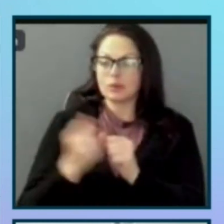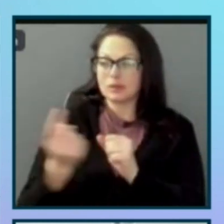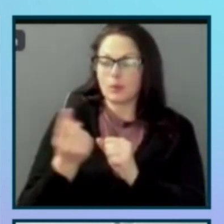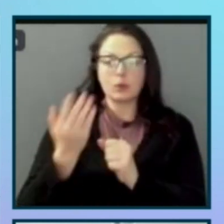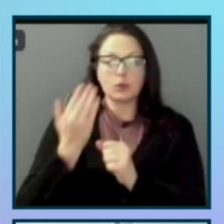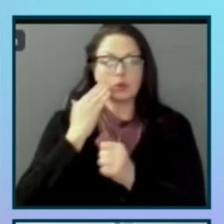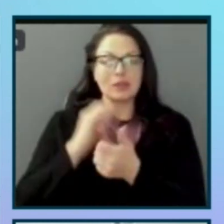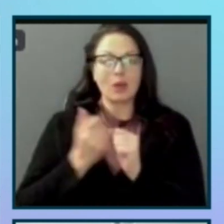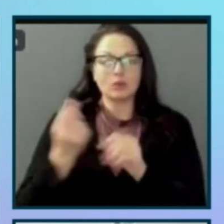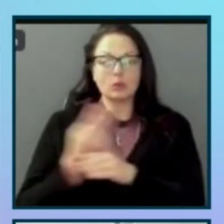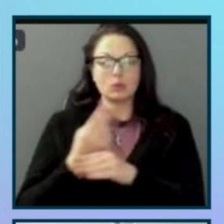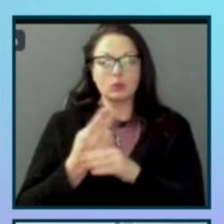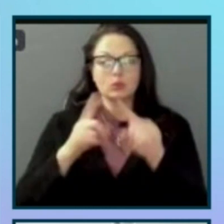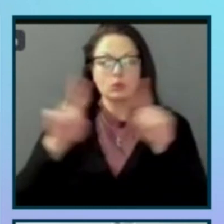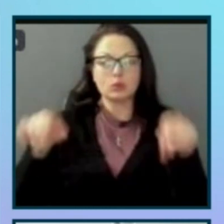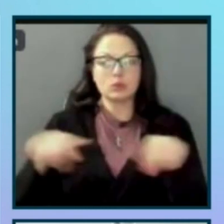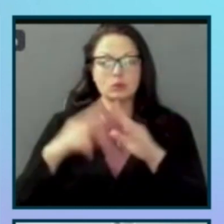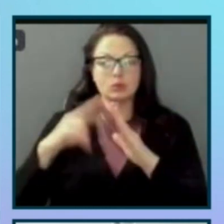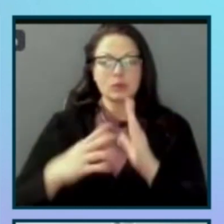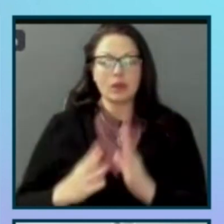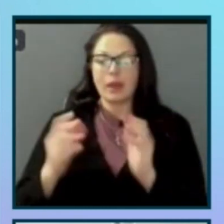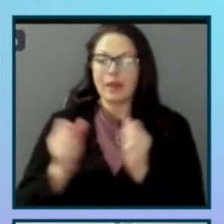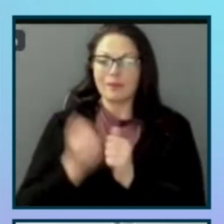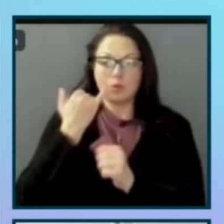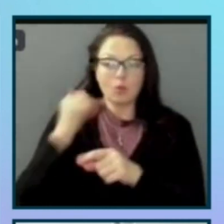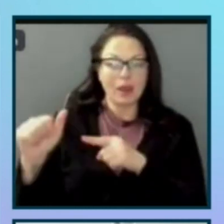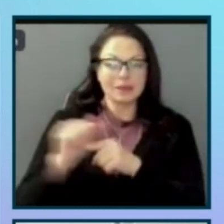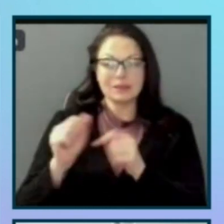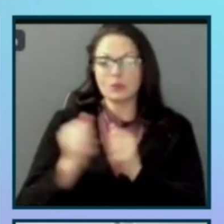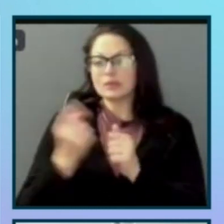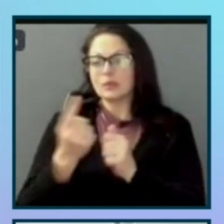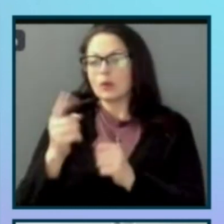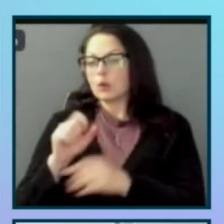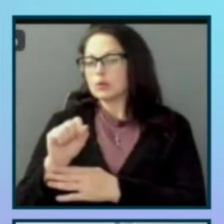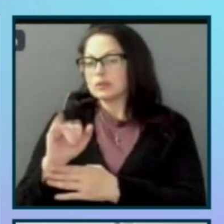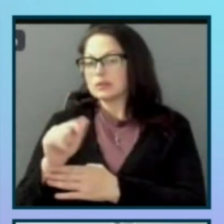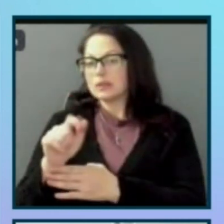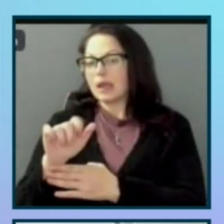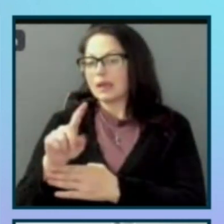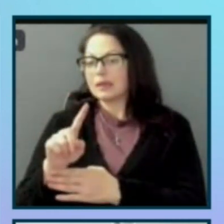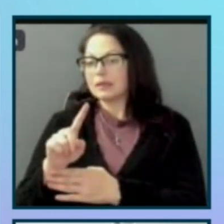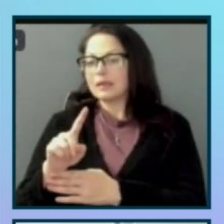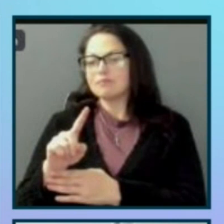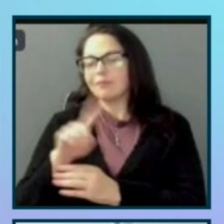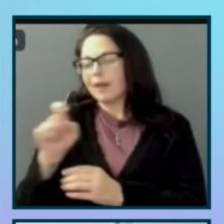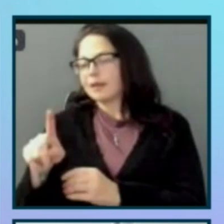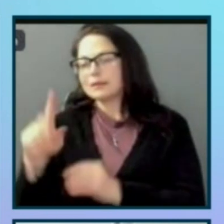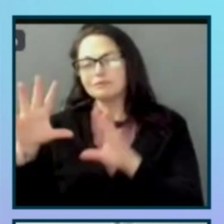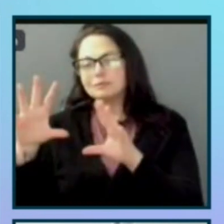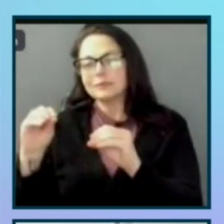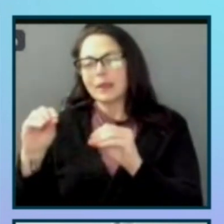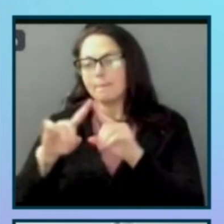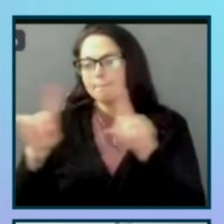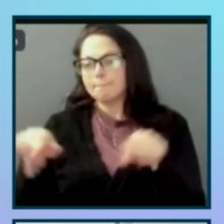if you do practice with someone who's sighted, ask them to dim their screen if you're sharing anything over Zoom, so